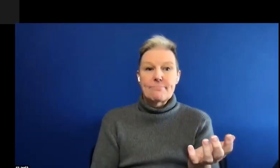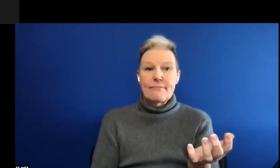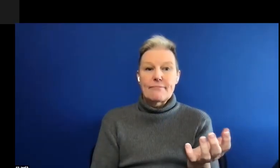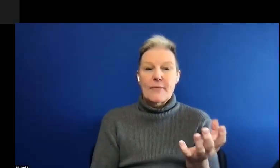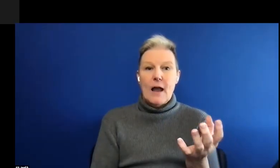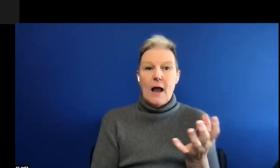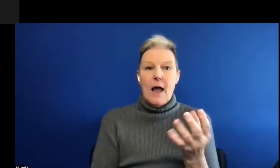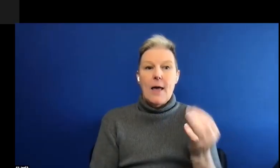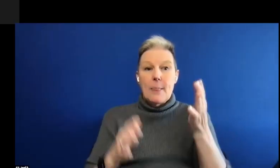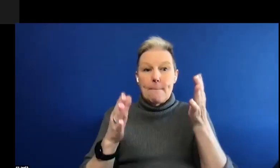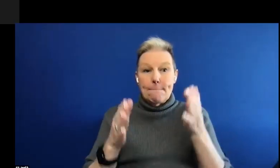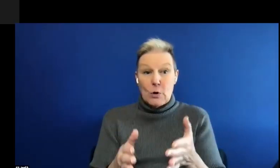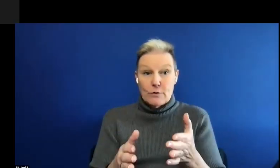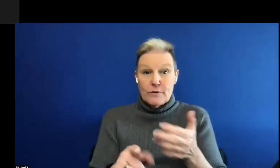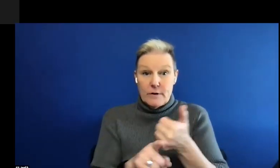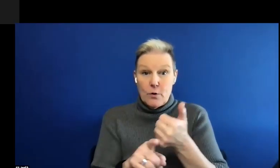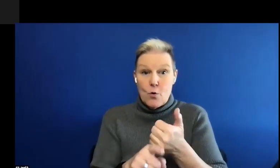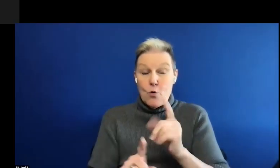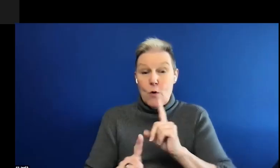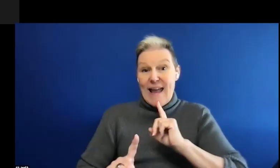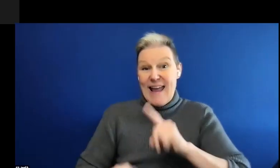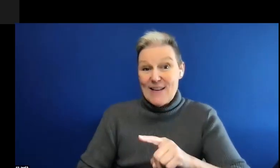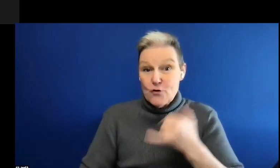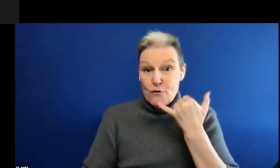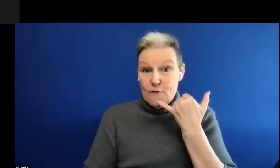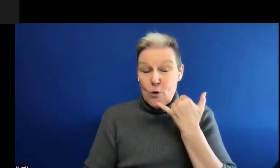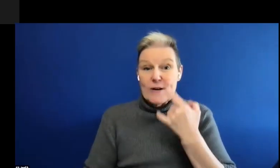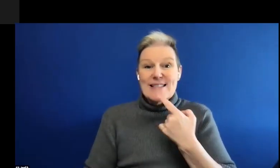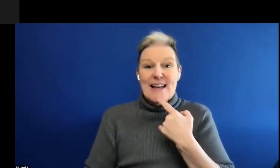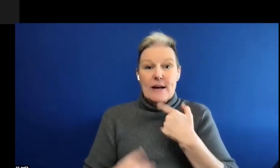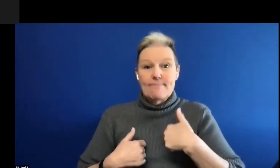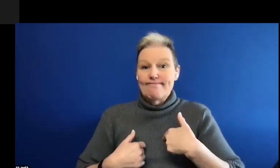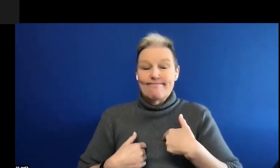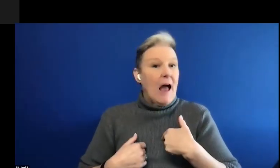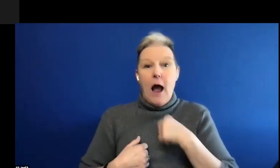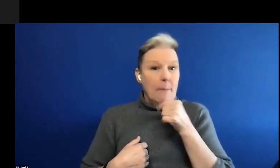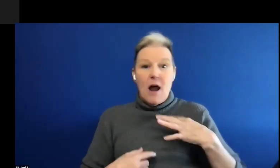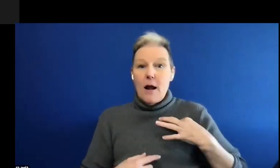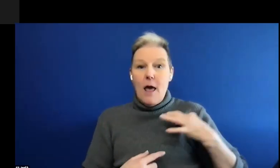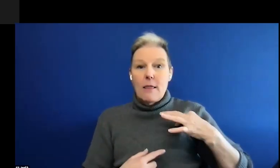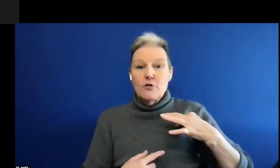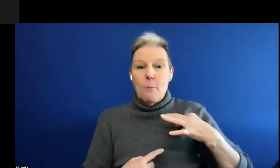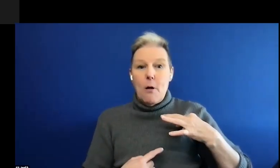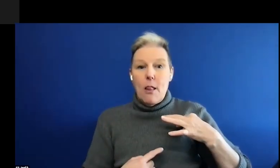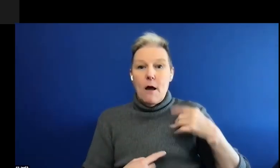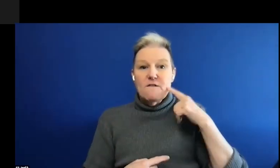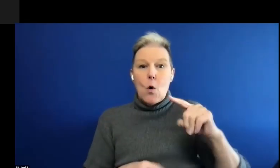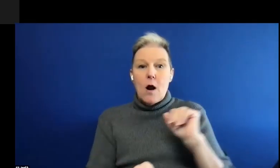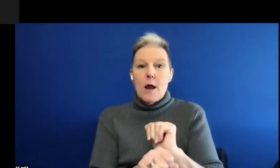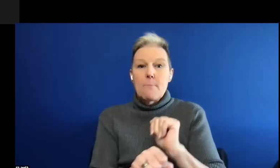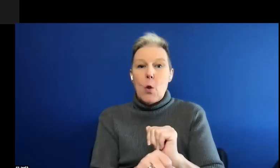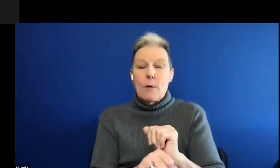the person who answered the phone stated that I would not be eligible for